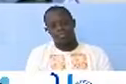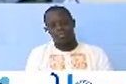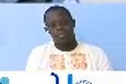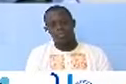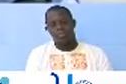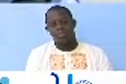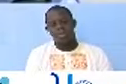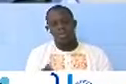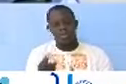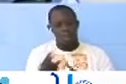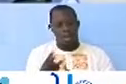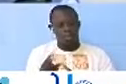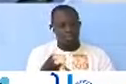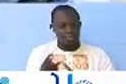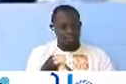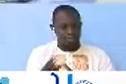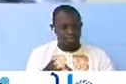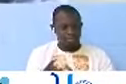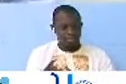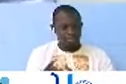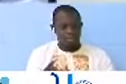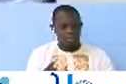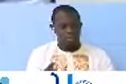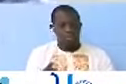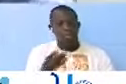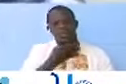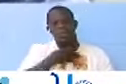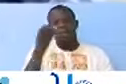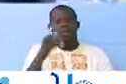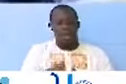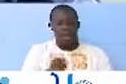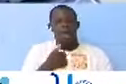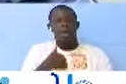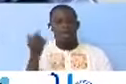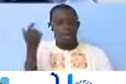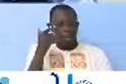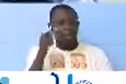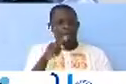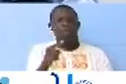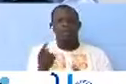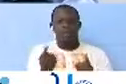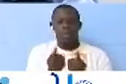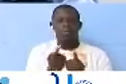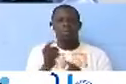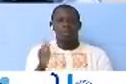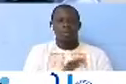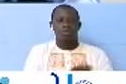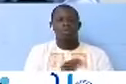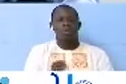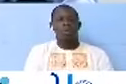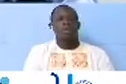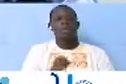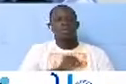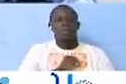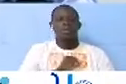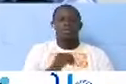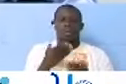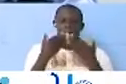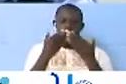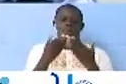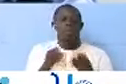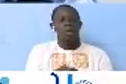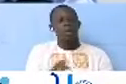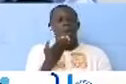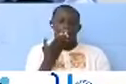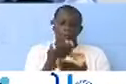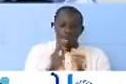Sabanya fana. The third one also. Ngau muile. I heard that. Alimadu alimam fara alo ngaf.